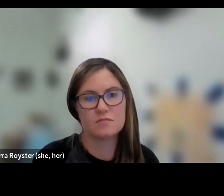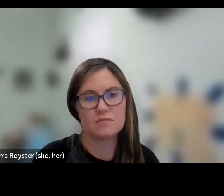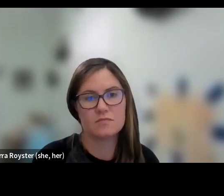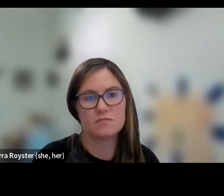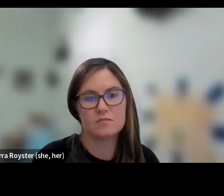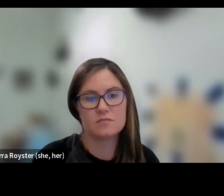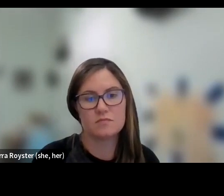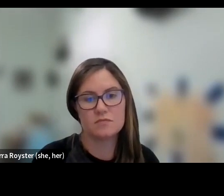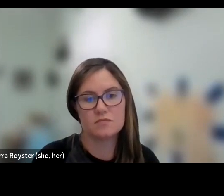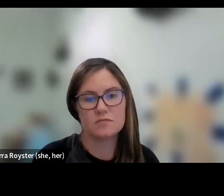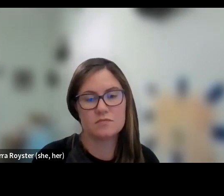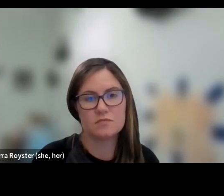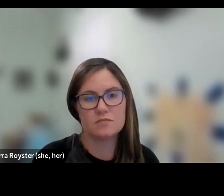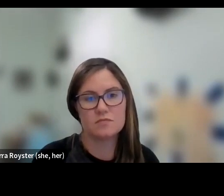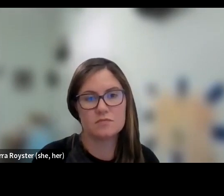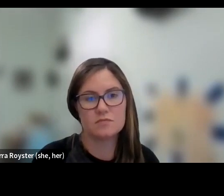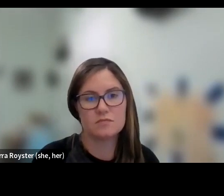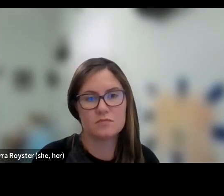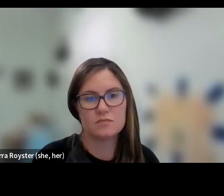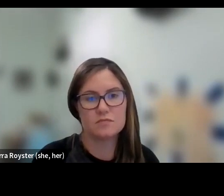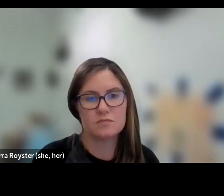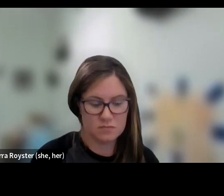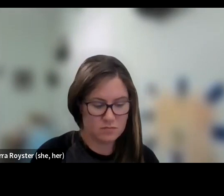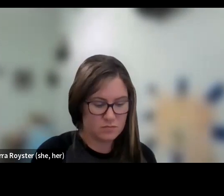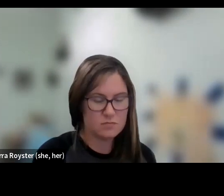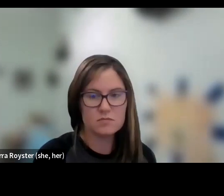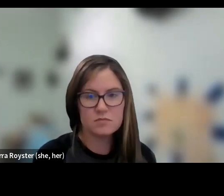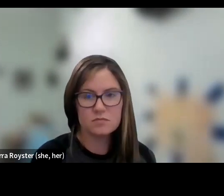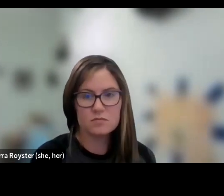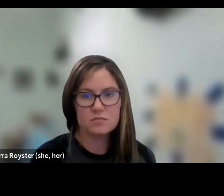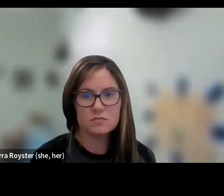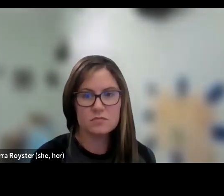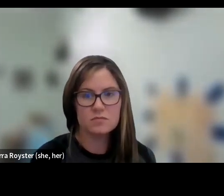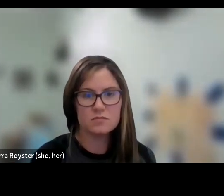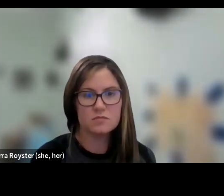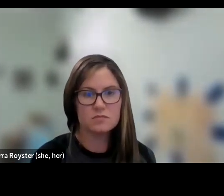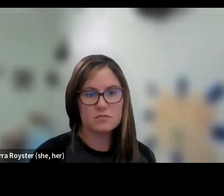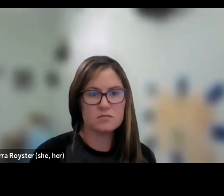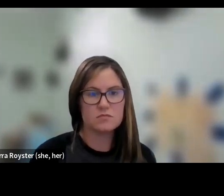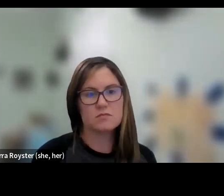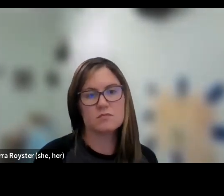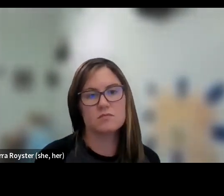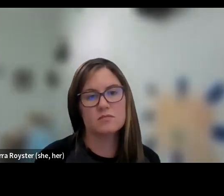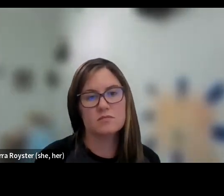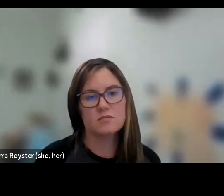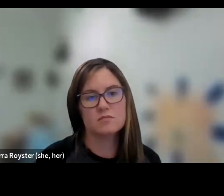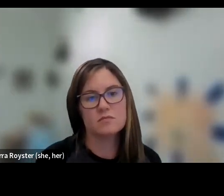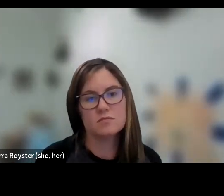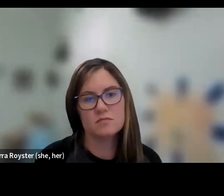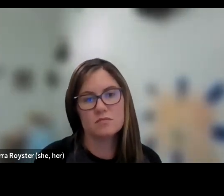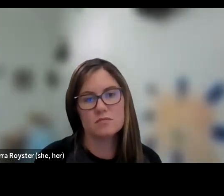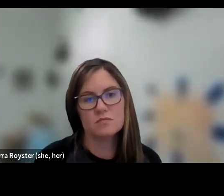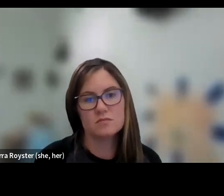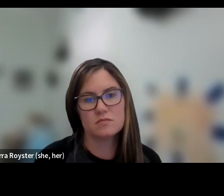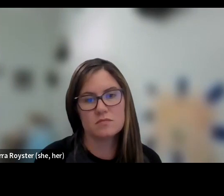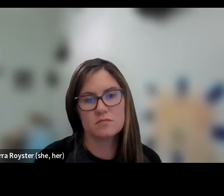and the United States, but I just wanted to tell my story. So just so you can see that even coming from a little town, we're all, we are able